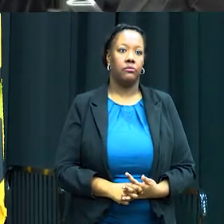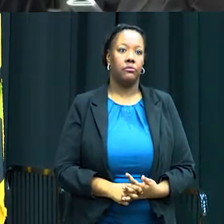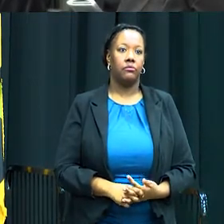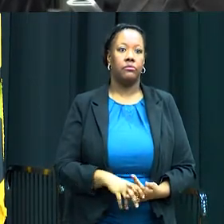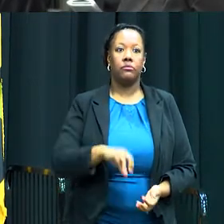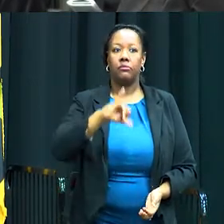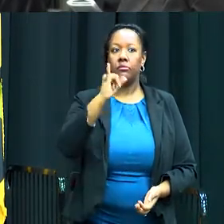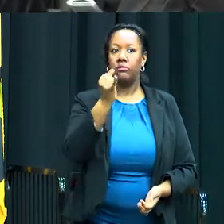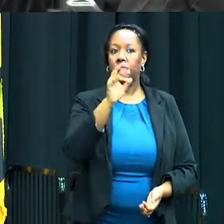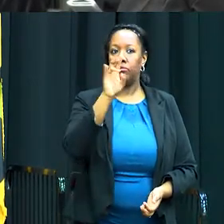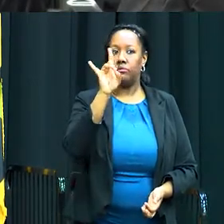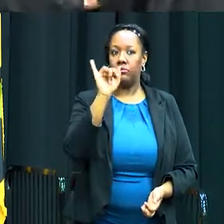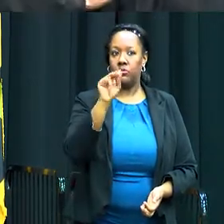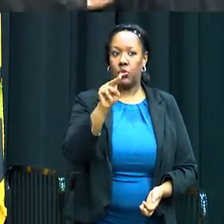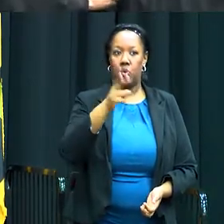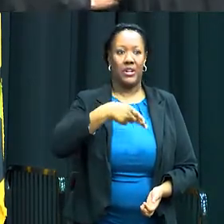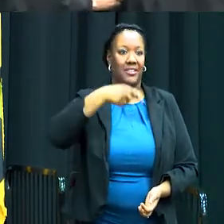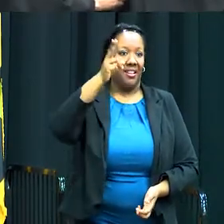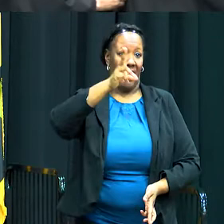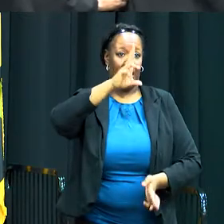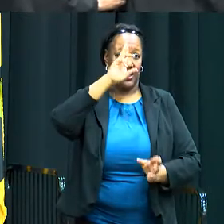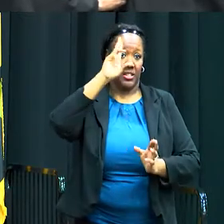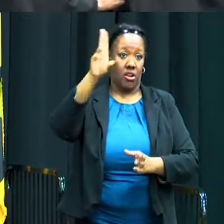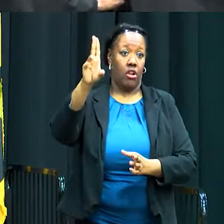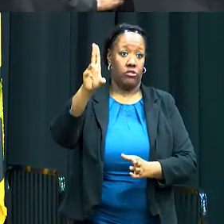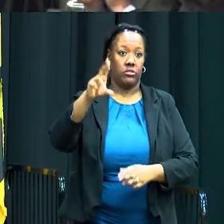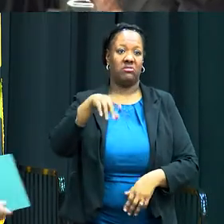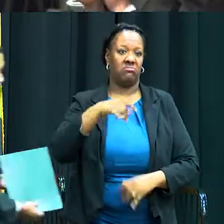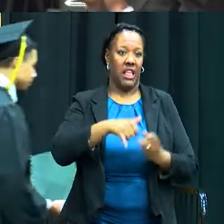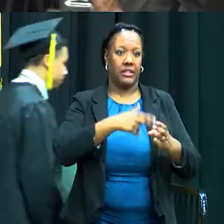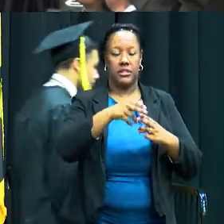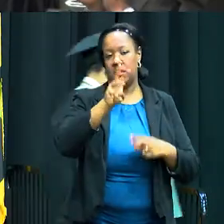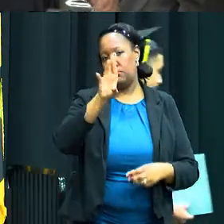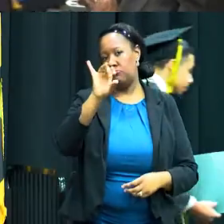Jordan Connor Wright, highest honors.